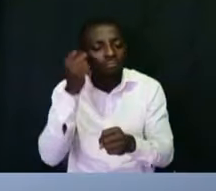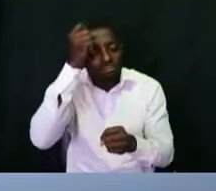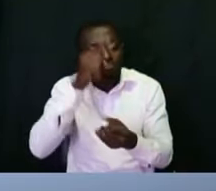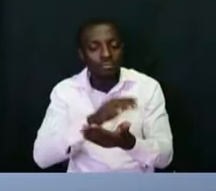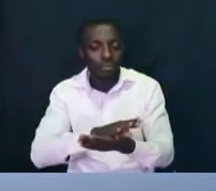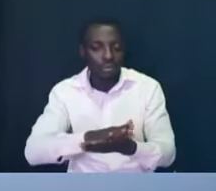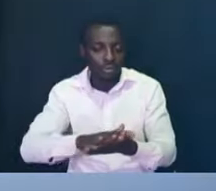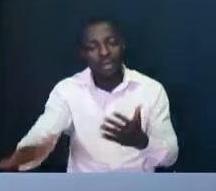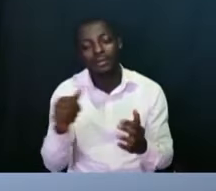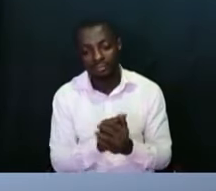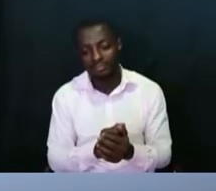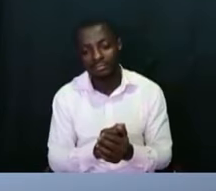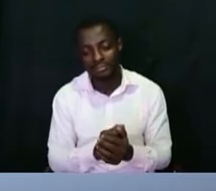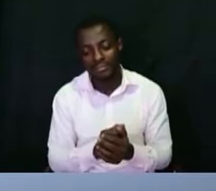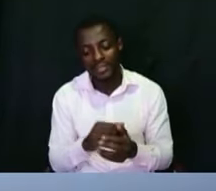Render